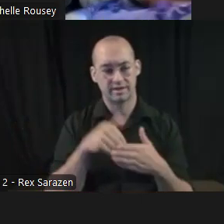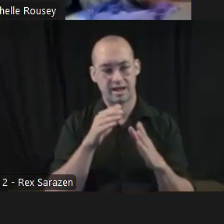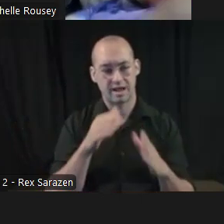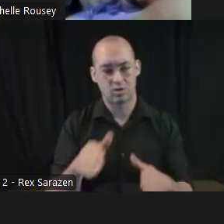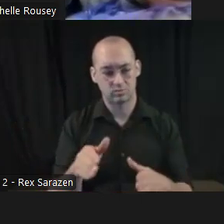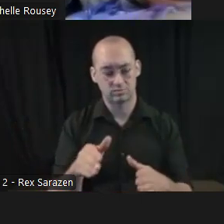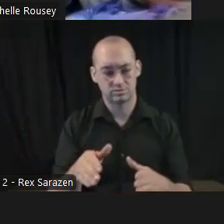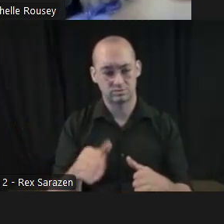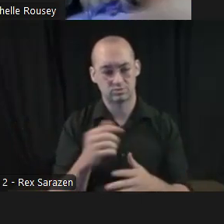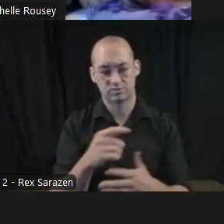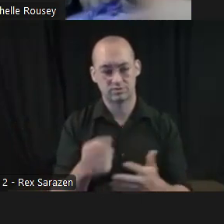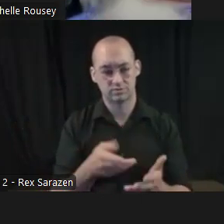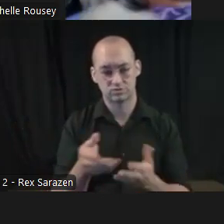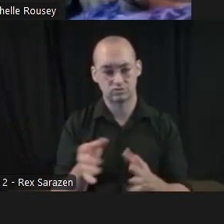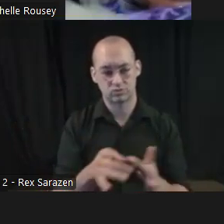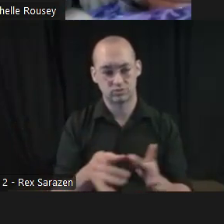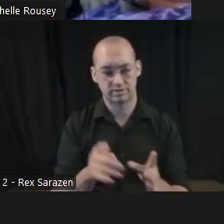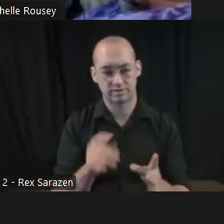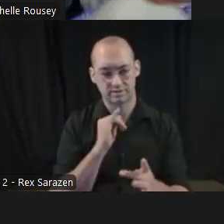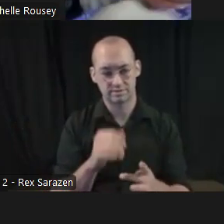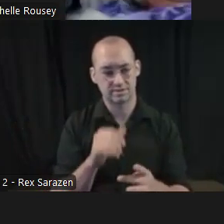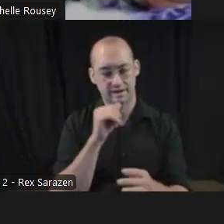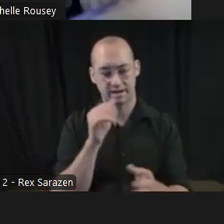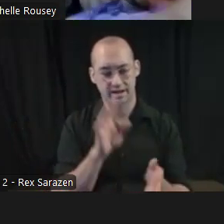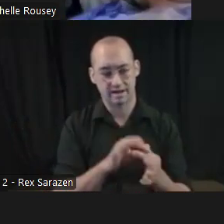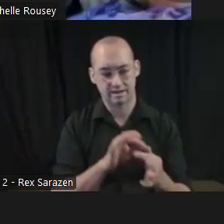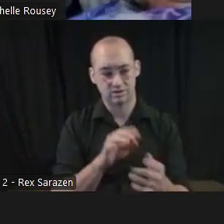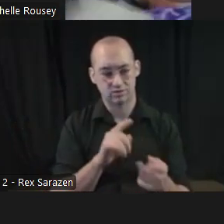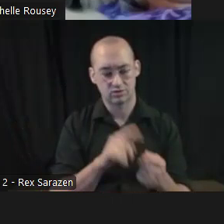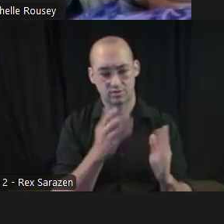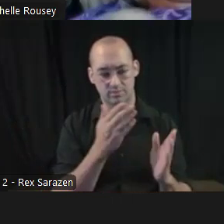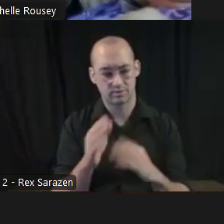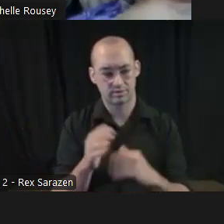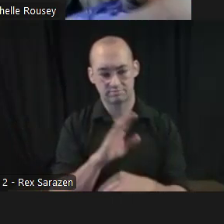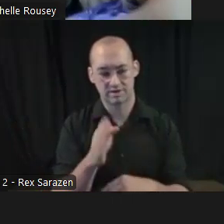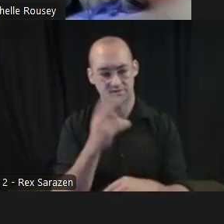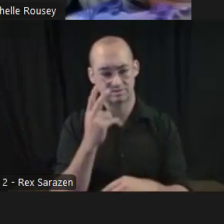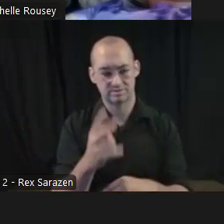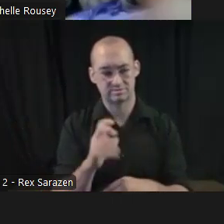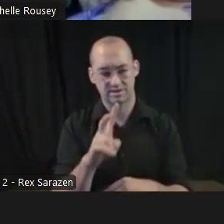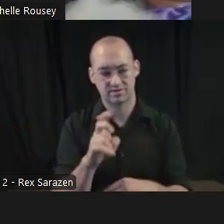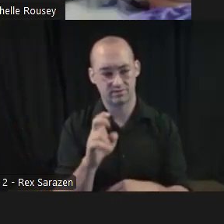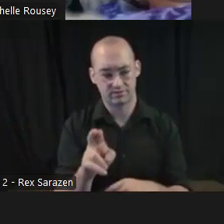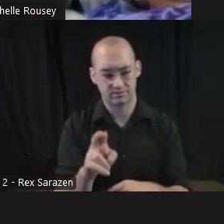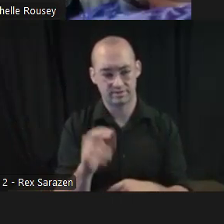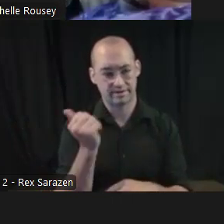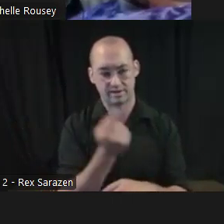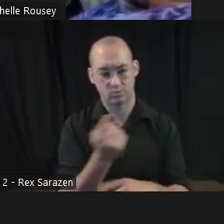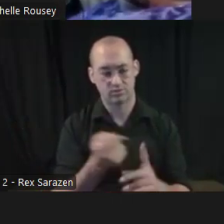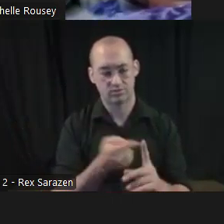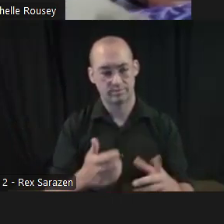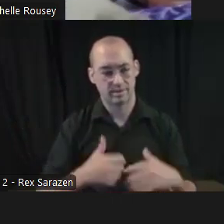be, they're not connected to the community. I've never seen ever anybody from a